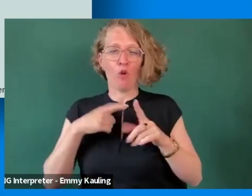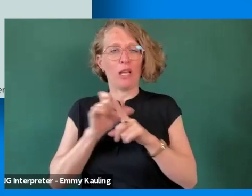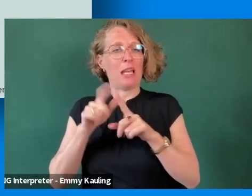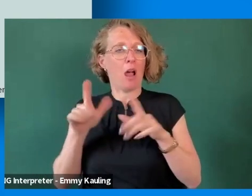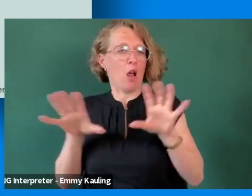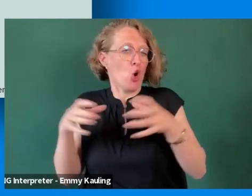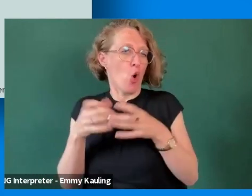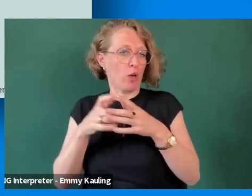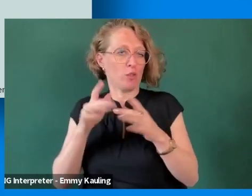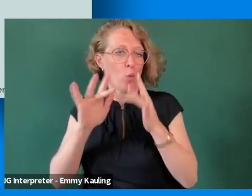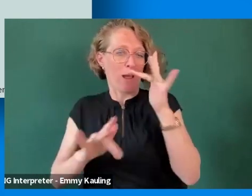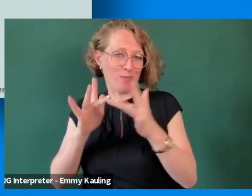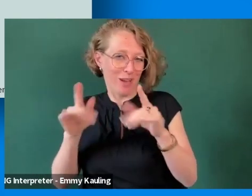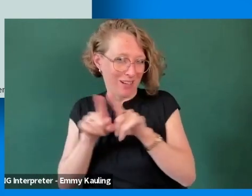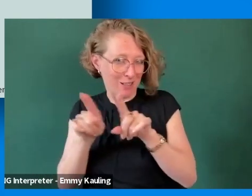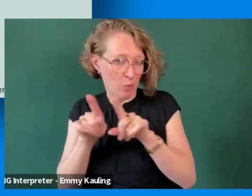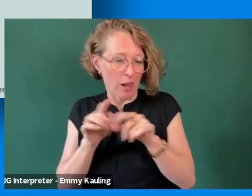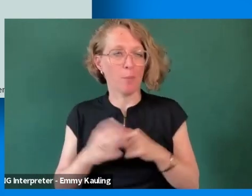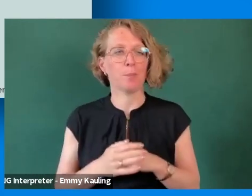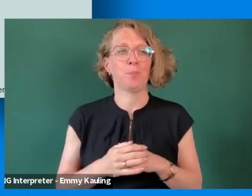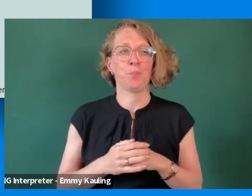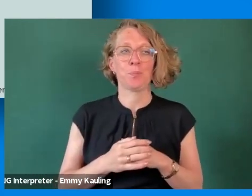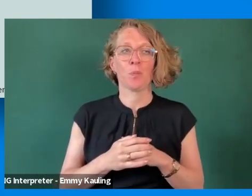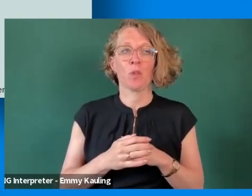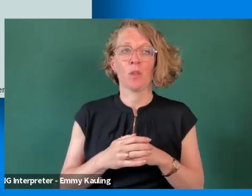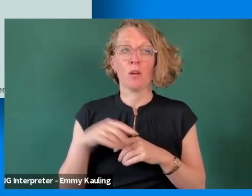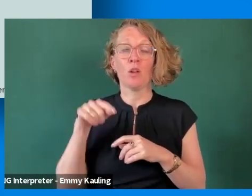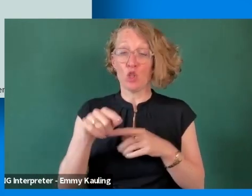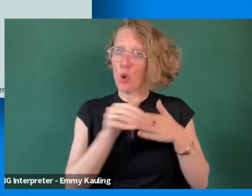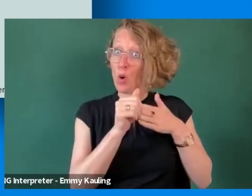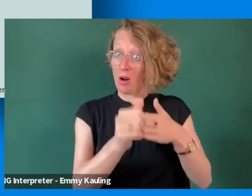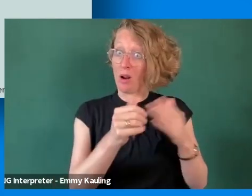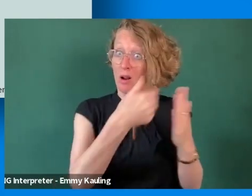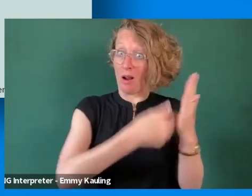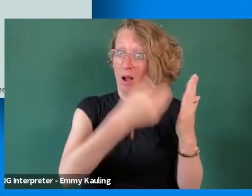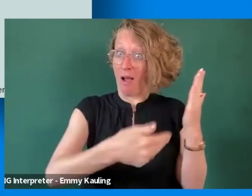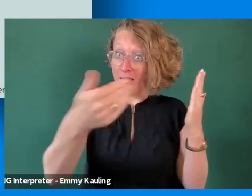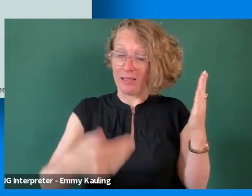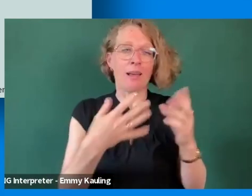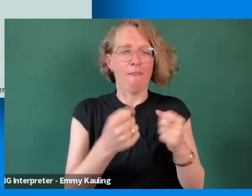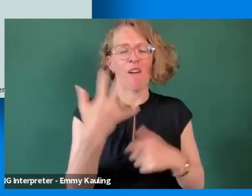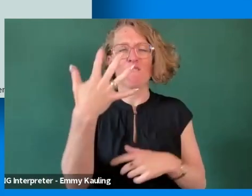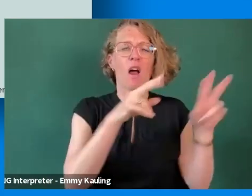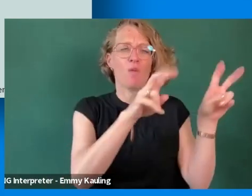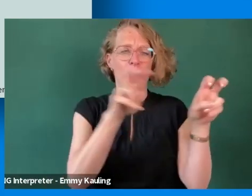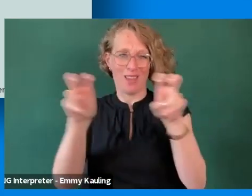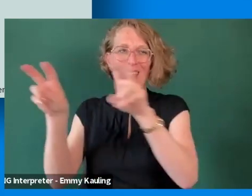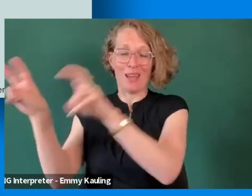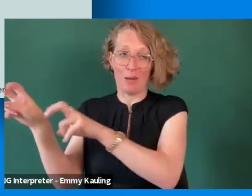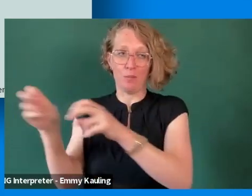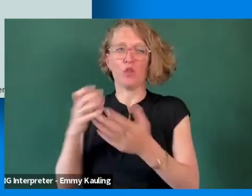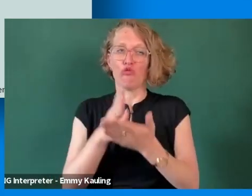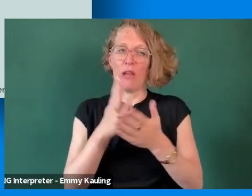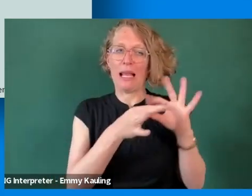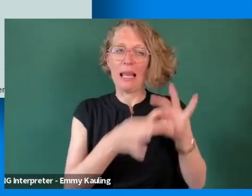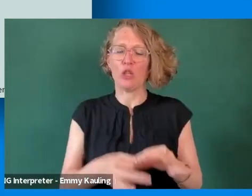shortly. If we go on to the next slide, Steffi, what that guide will tell you across 5 themes that relate to effective EDI